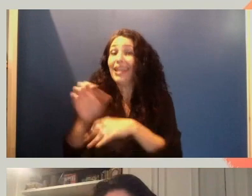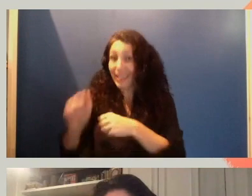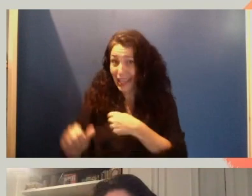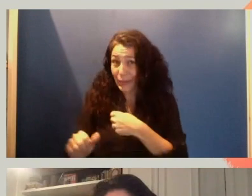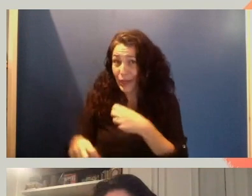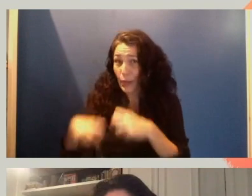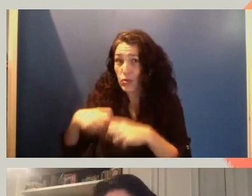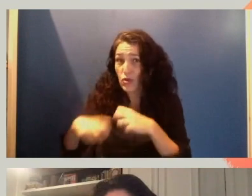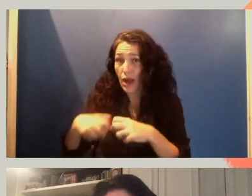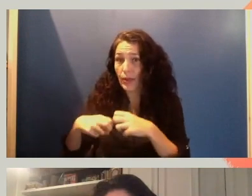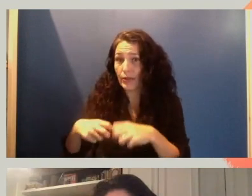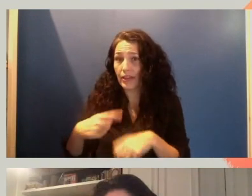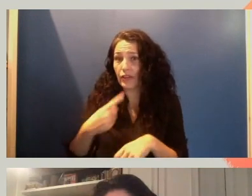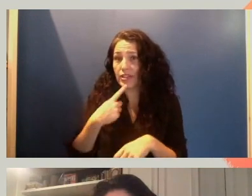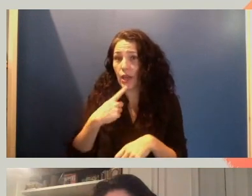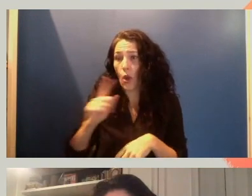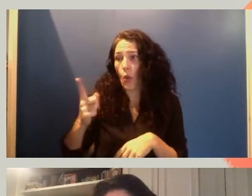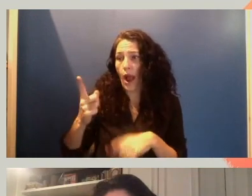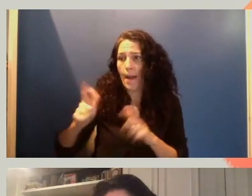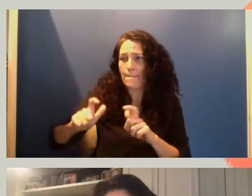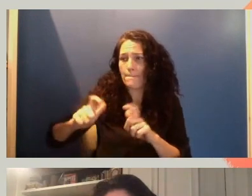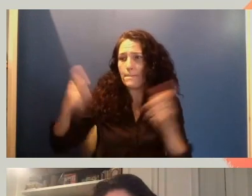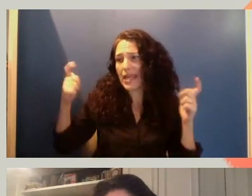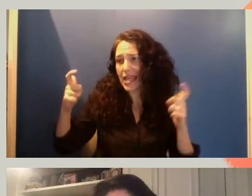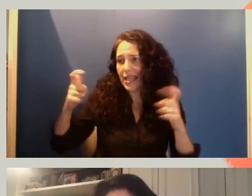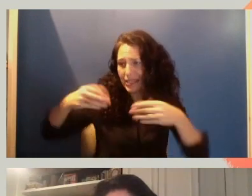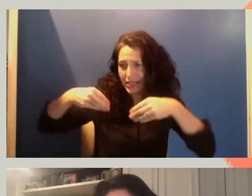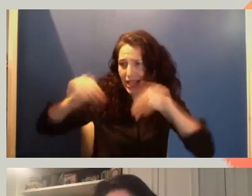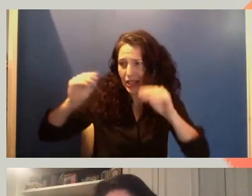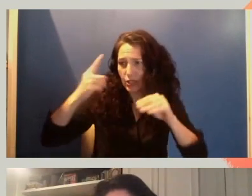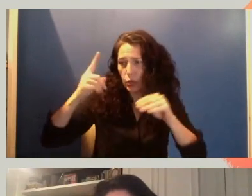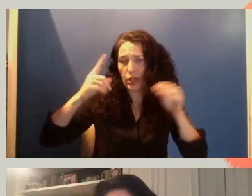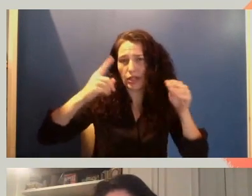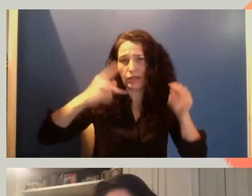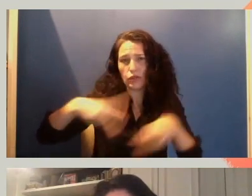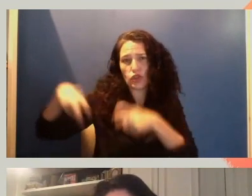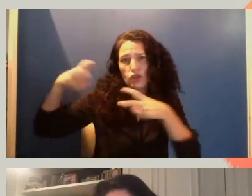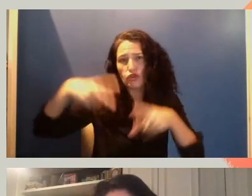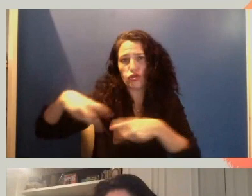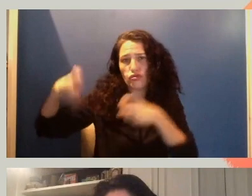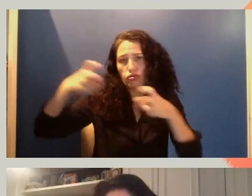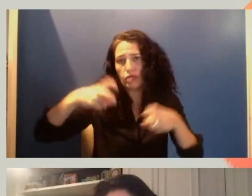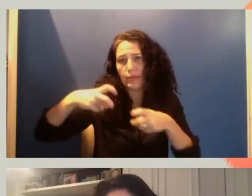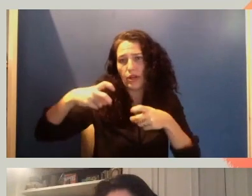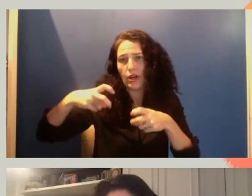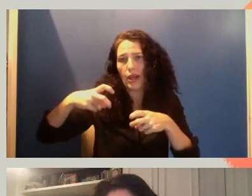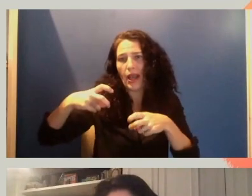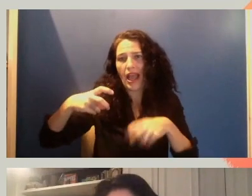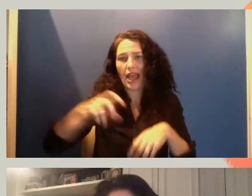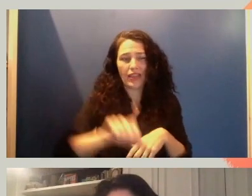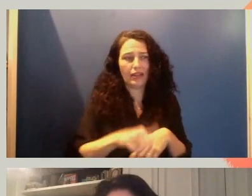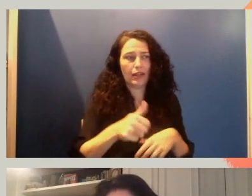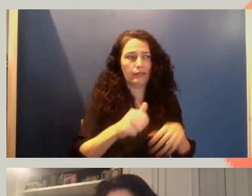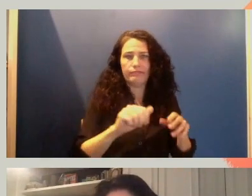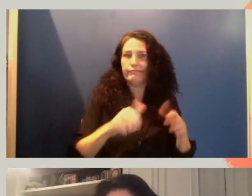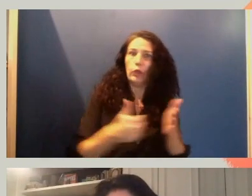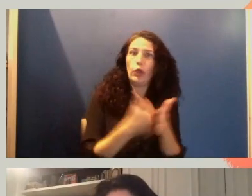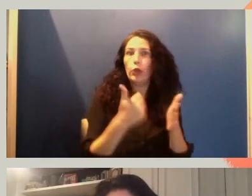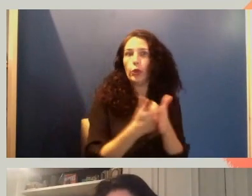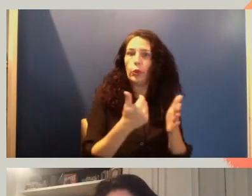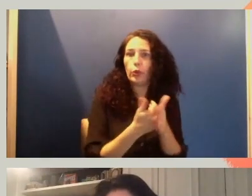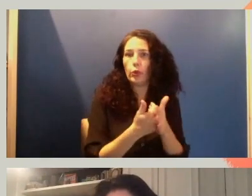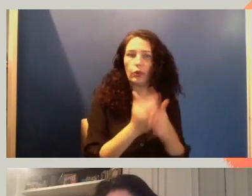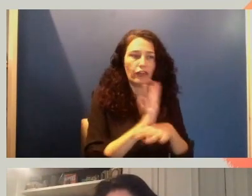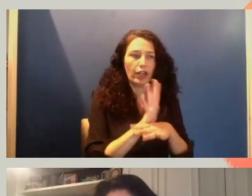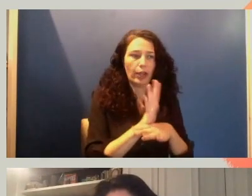one huge sale to a big streamer and then that is perceived as a norm for someone who's new into film financing. So on the